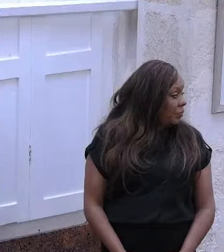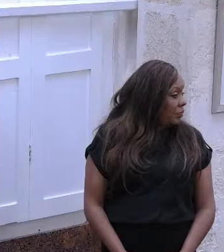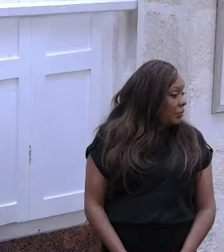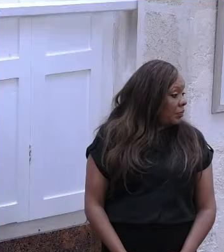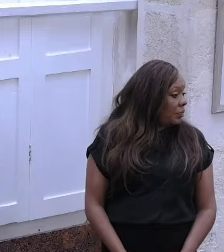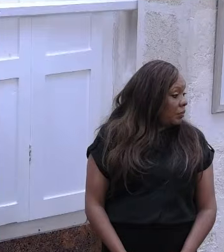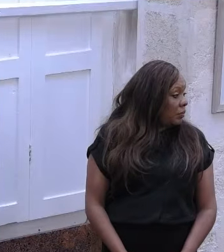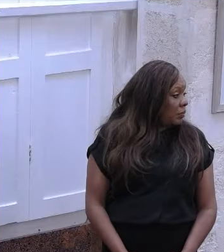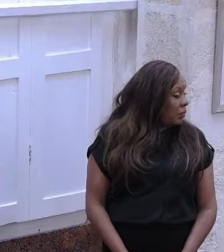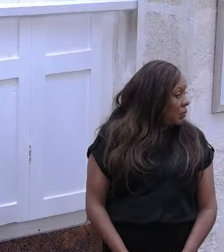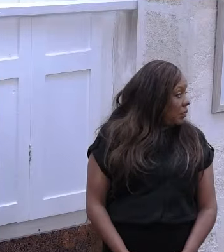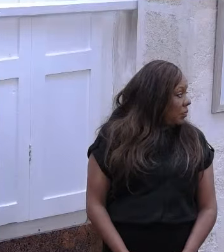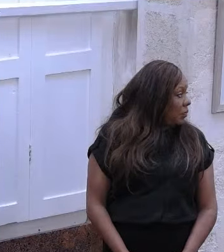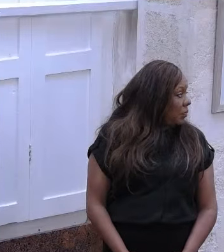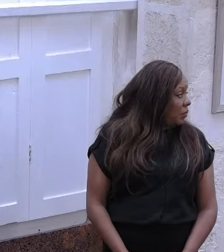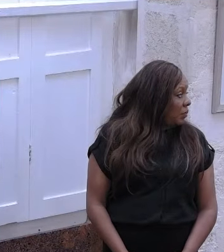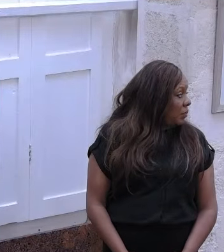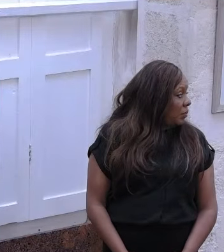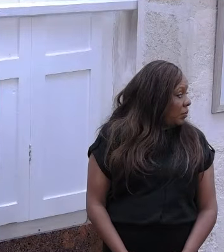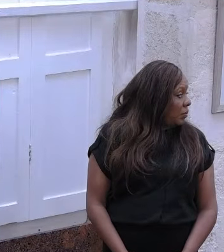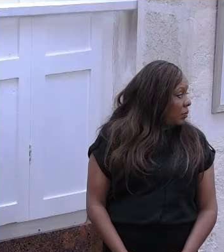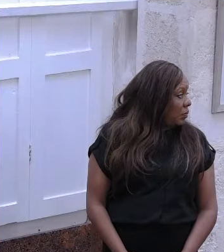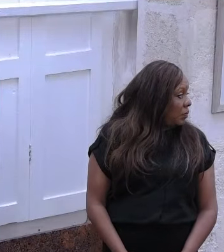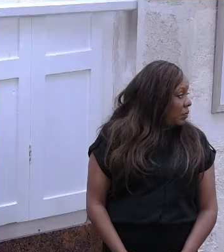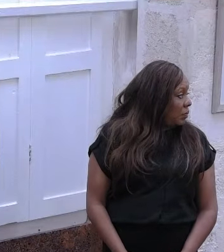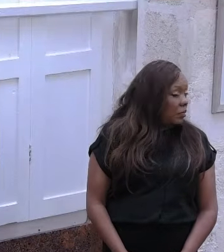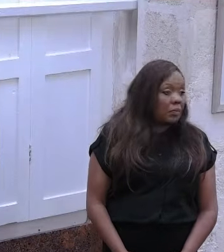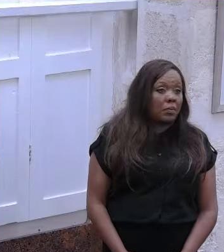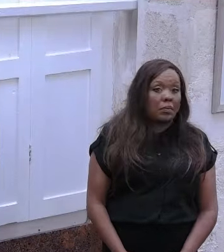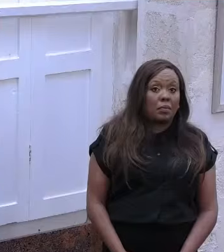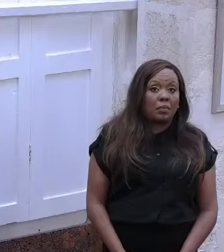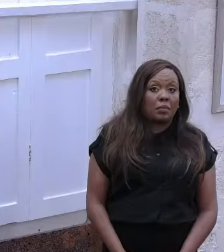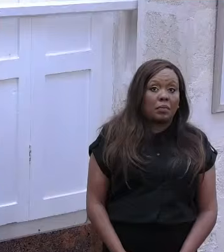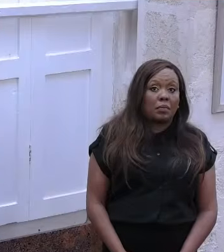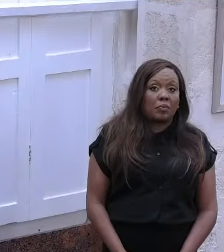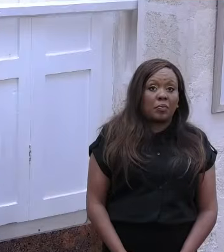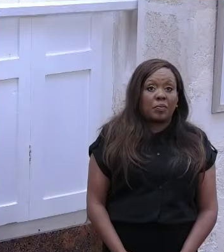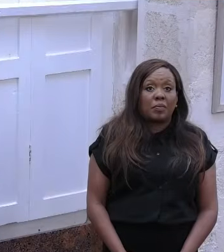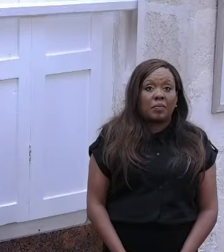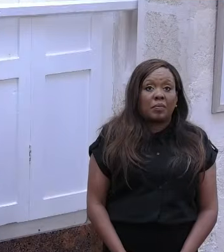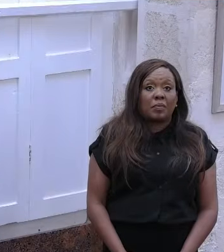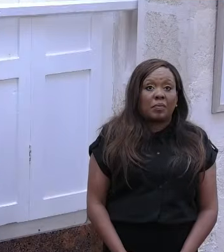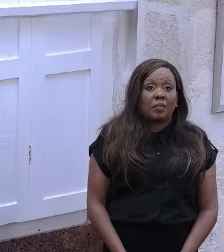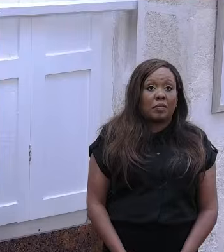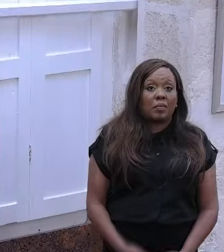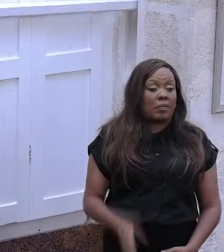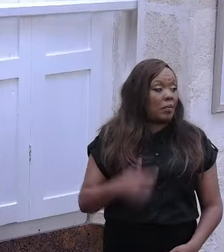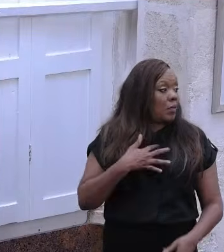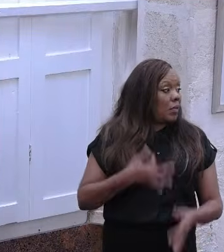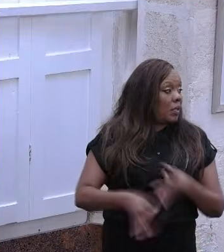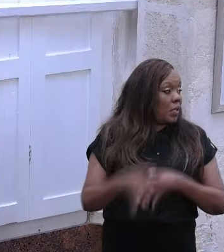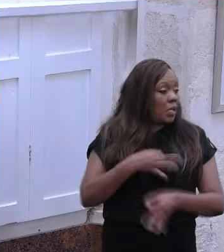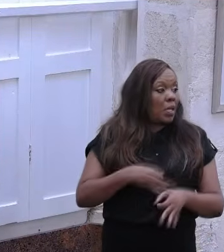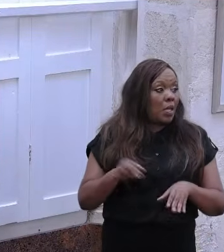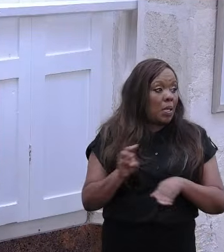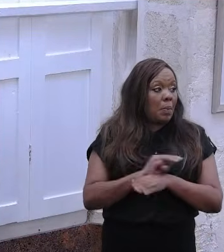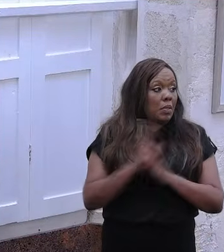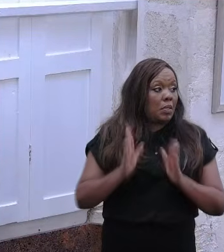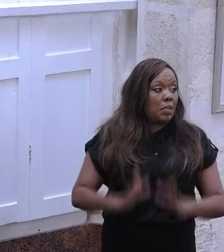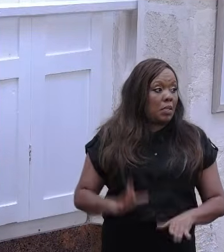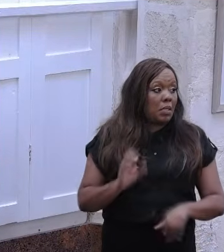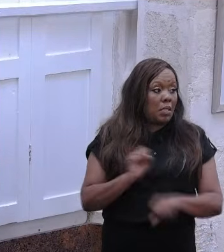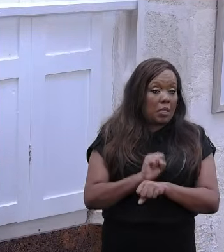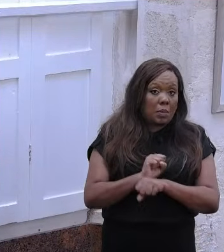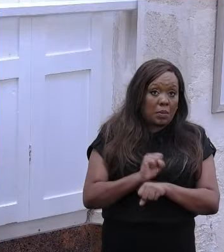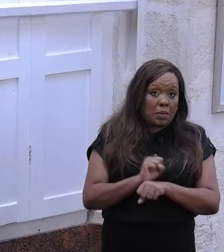Minister Husbands. Yes, I'm acting for the Minister of Labour this week. also a minister for technological